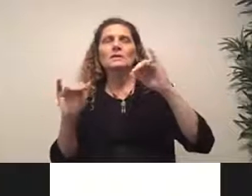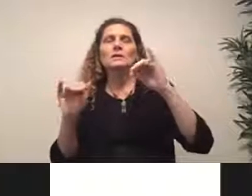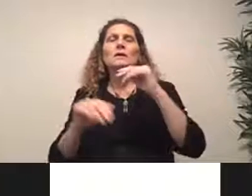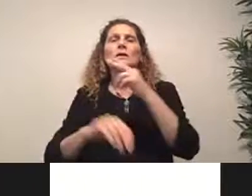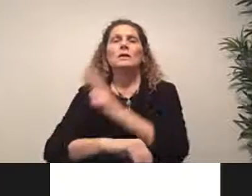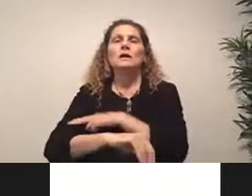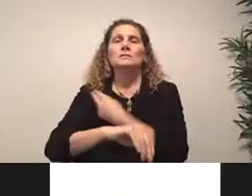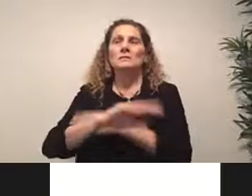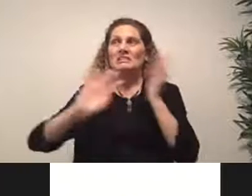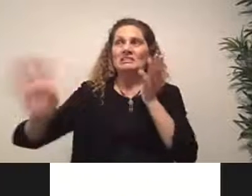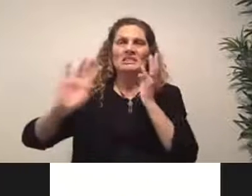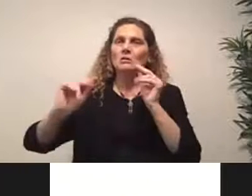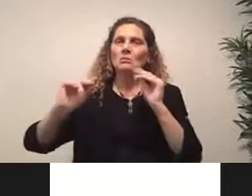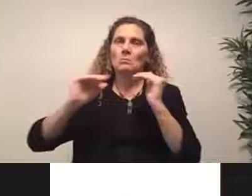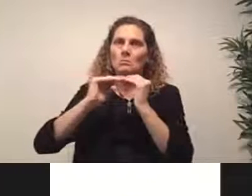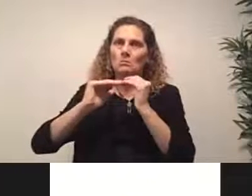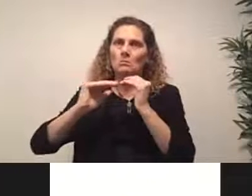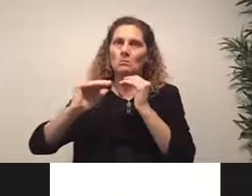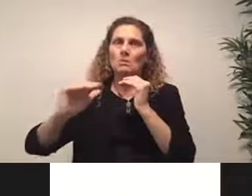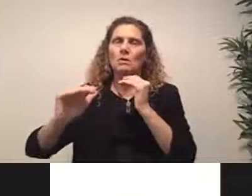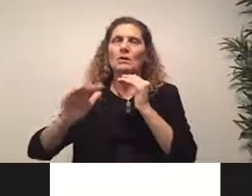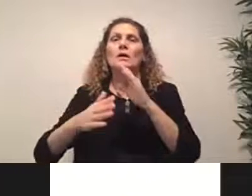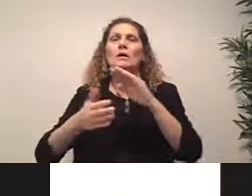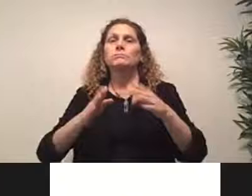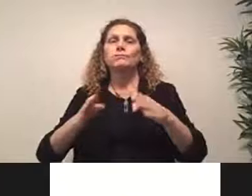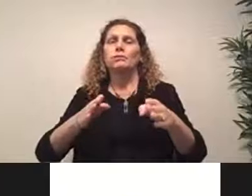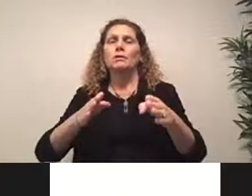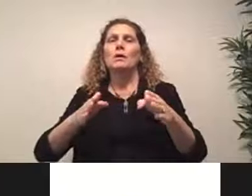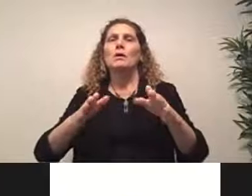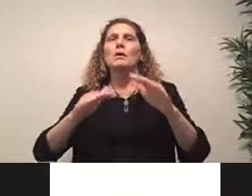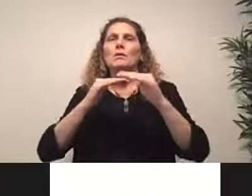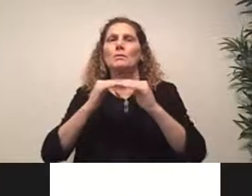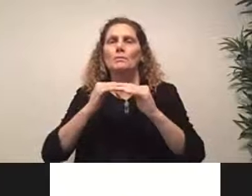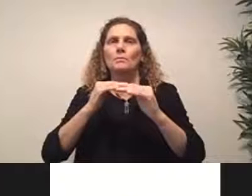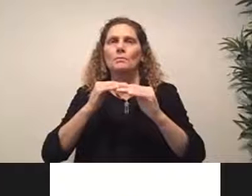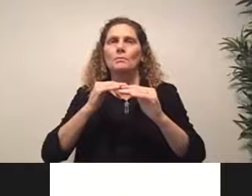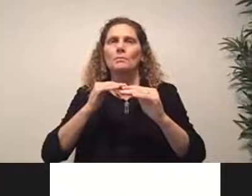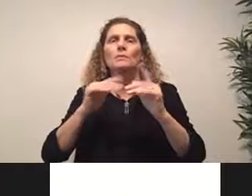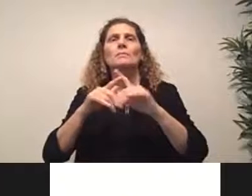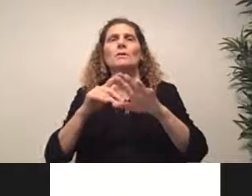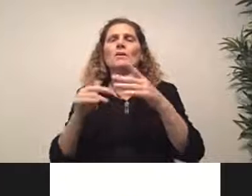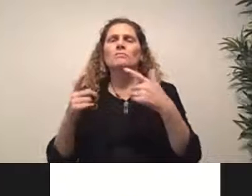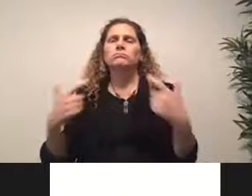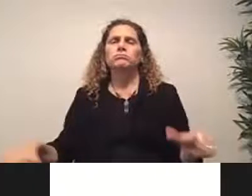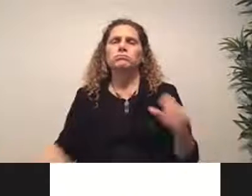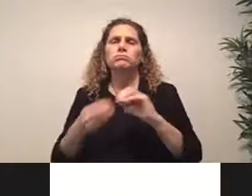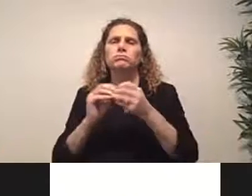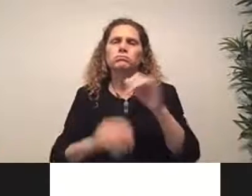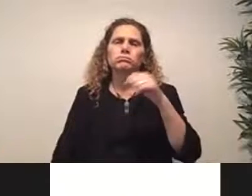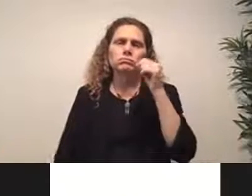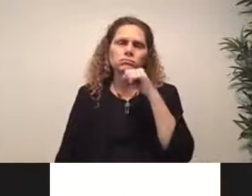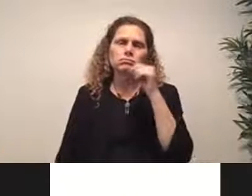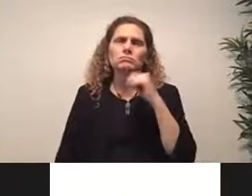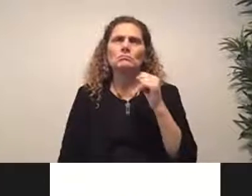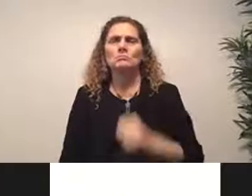high. And to be sure, each of these items are higher than they were earlier in the pandemic. But we're thankful to not be